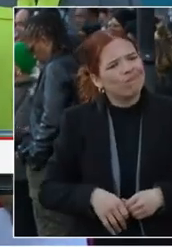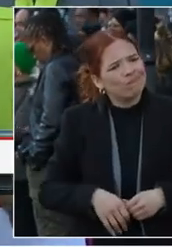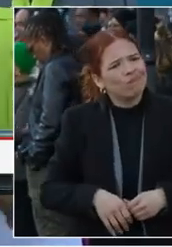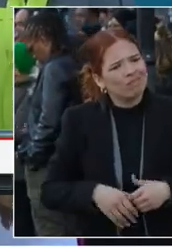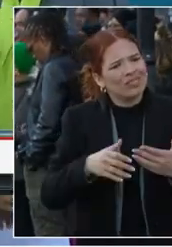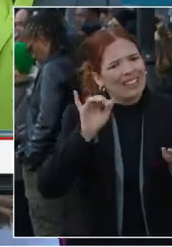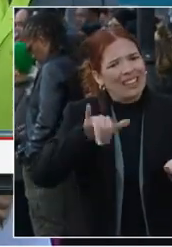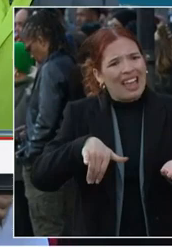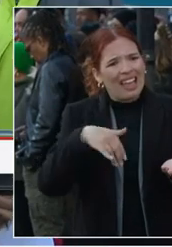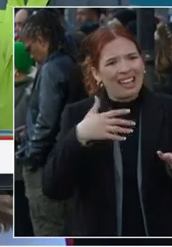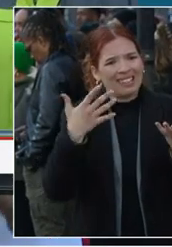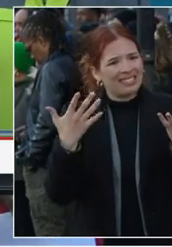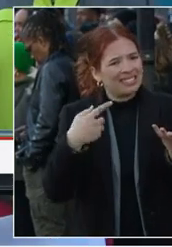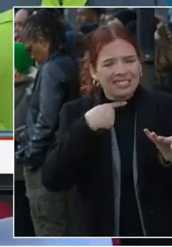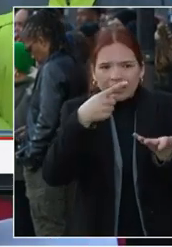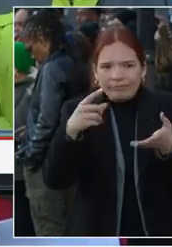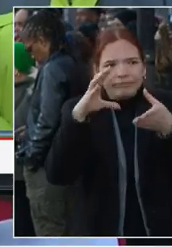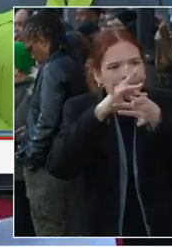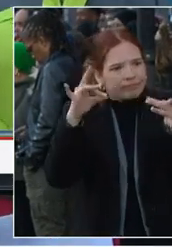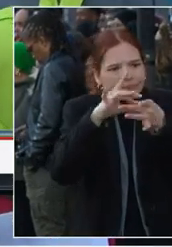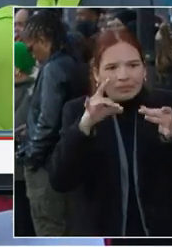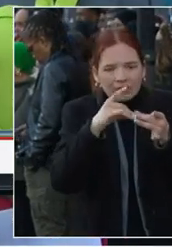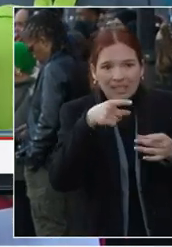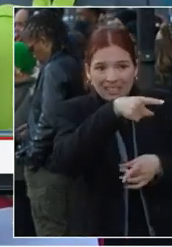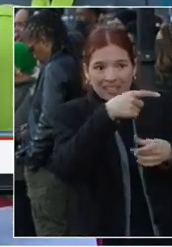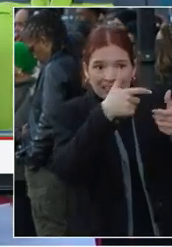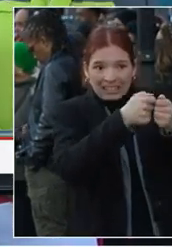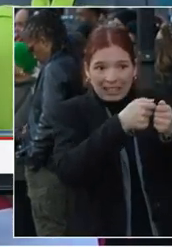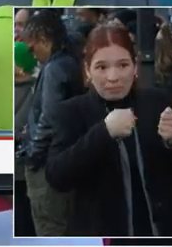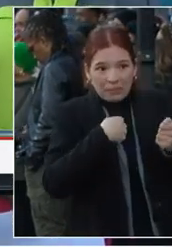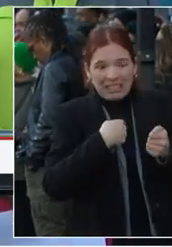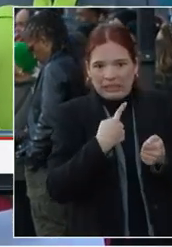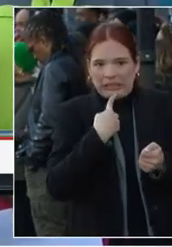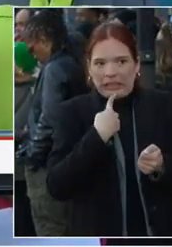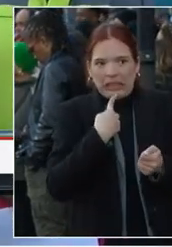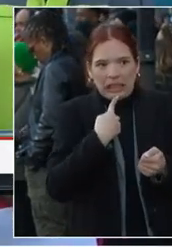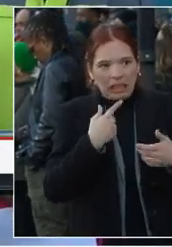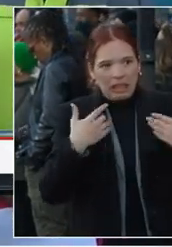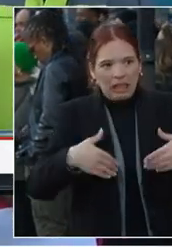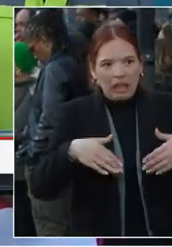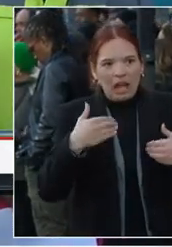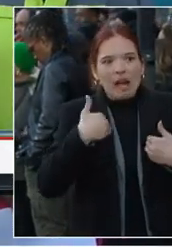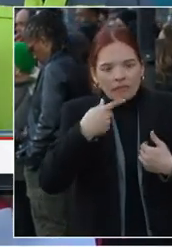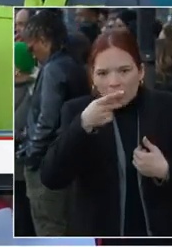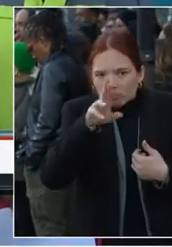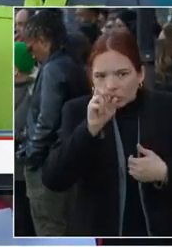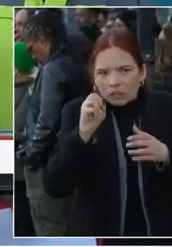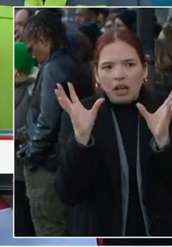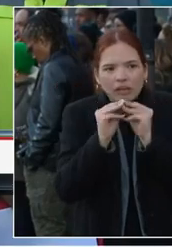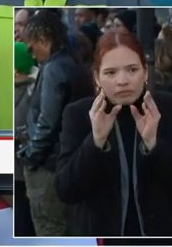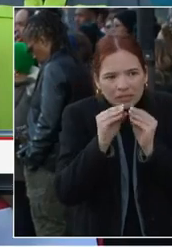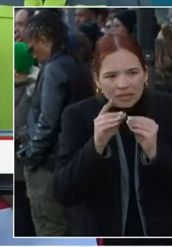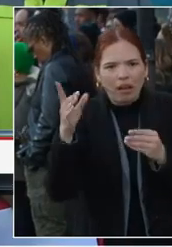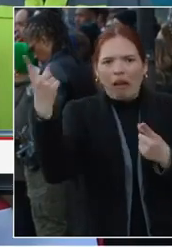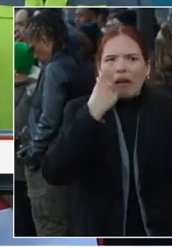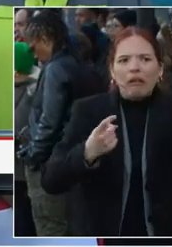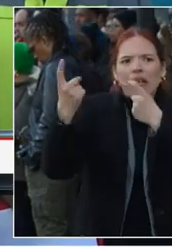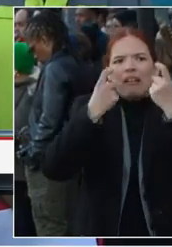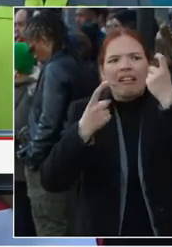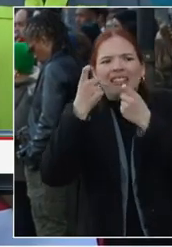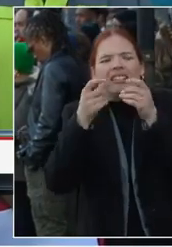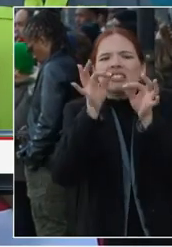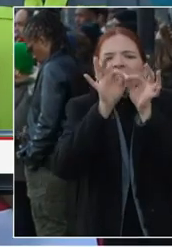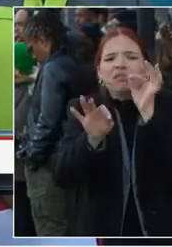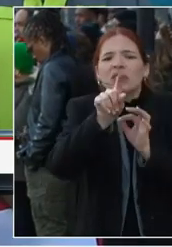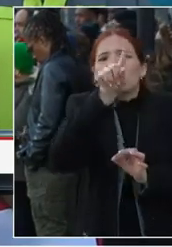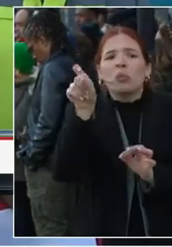around the country about this, but there was a big press conference that we held the other day, and they asked me a simple question: Chief, you know, what